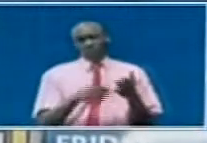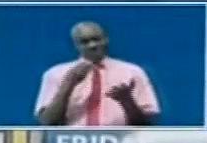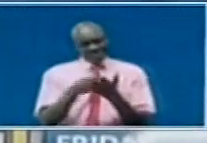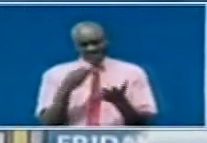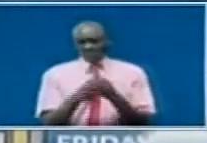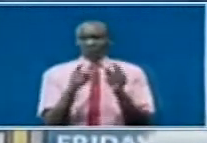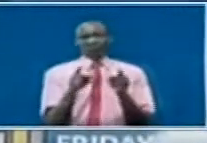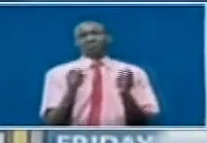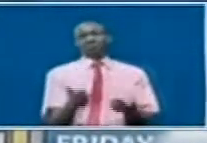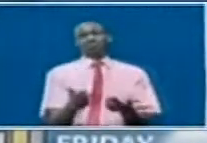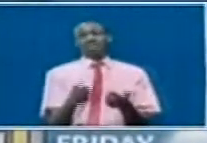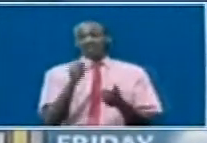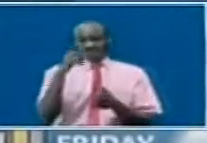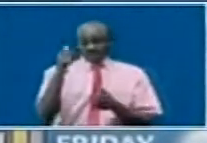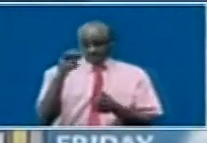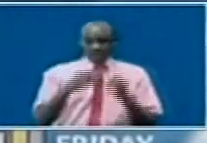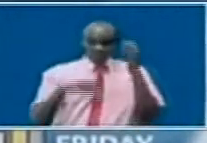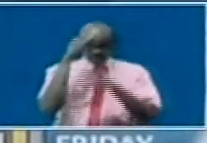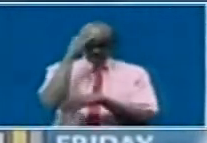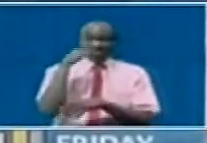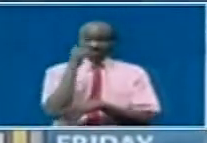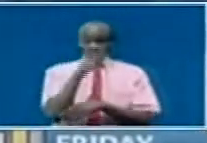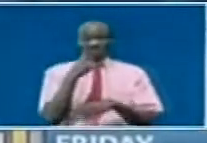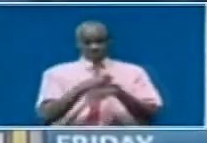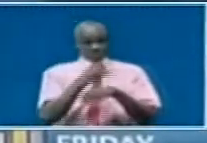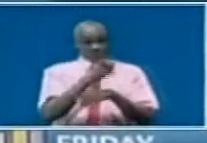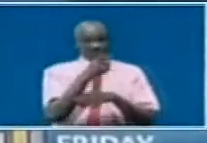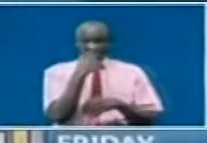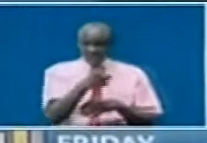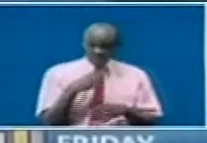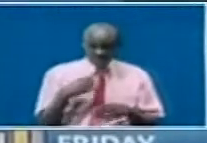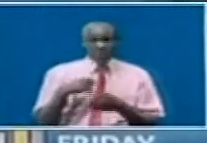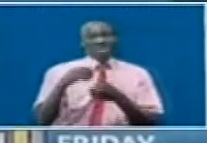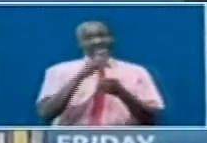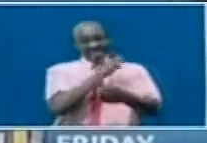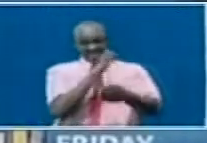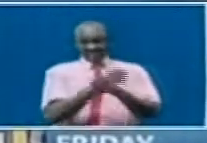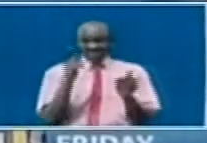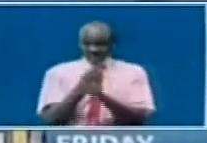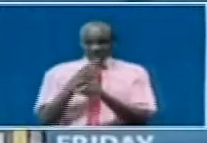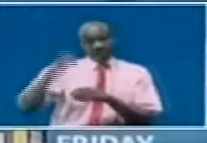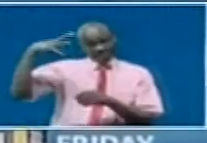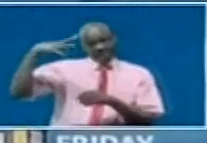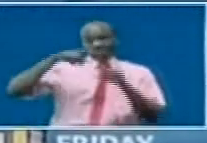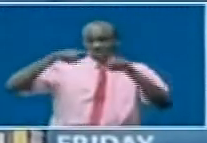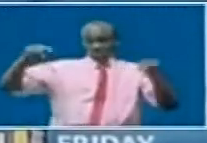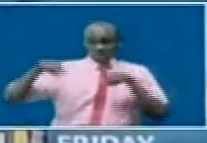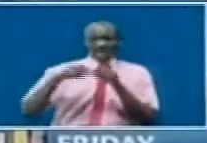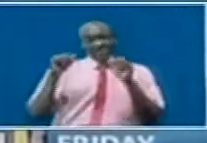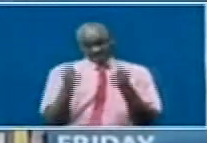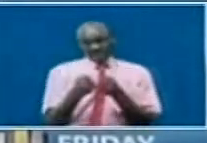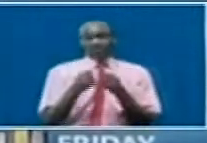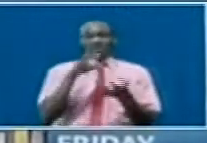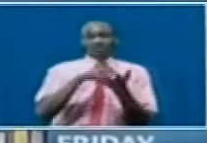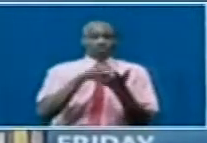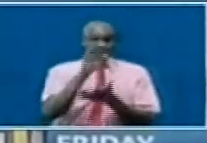grid. Strathmore University is one such institution that is harnessing the energy of the sun, saving the situation and